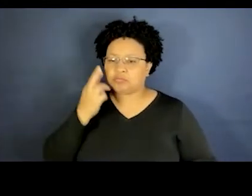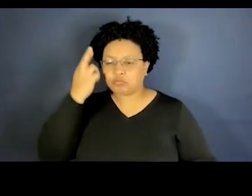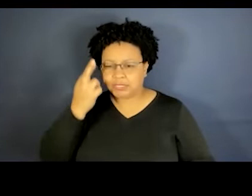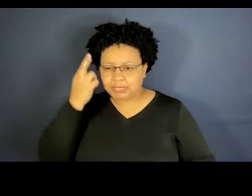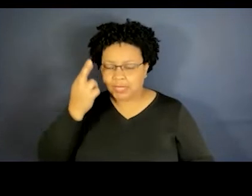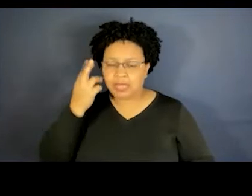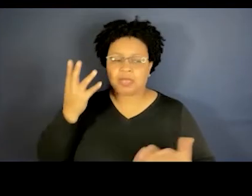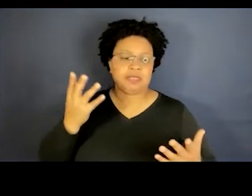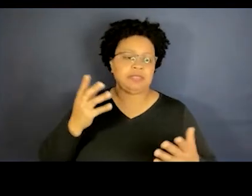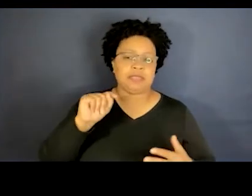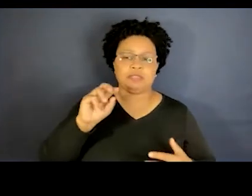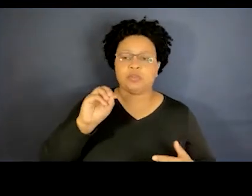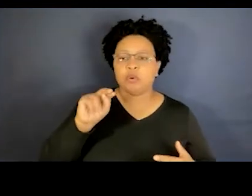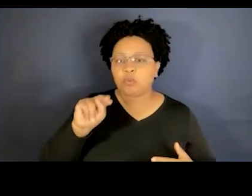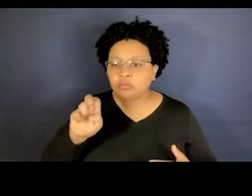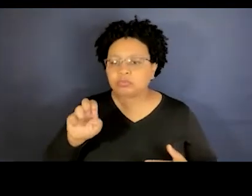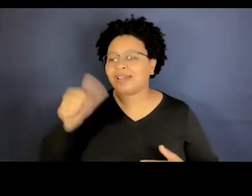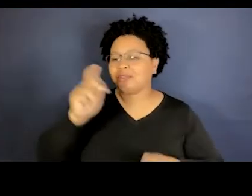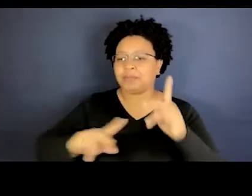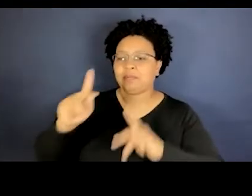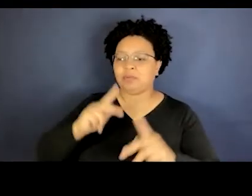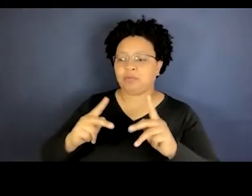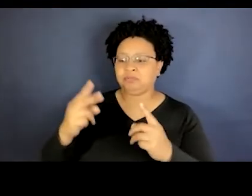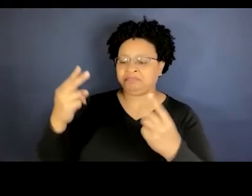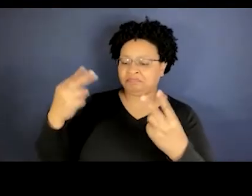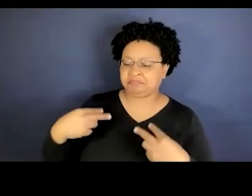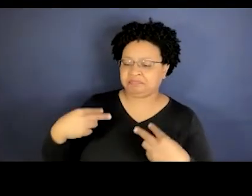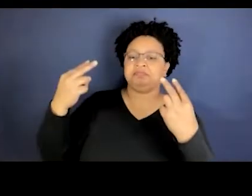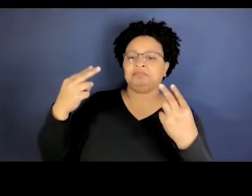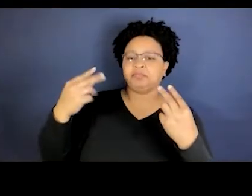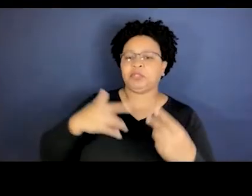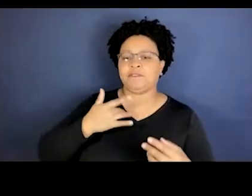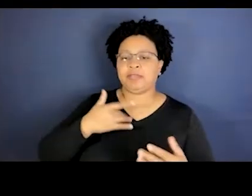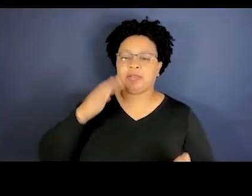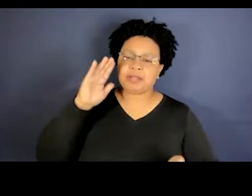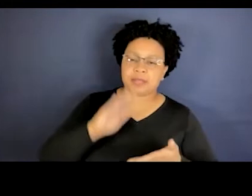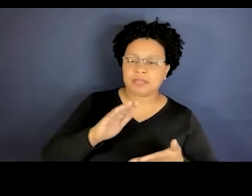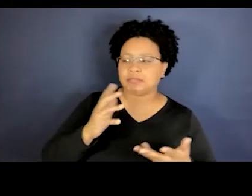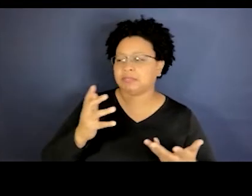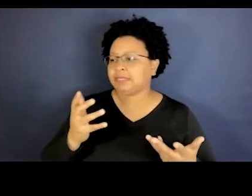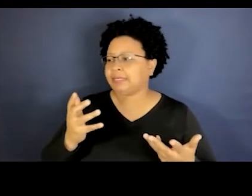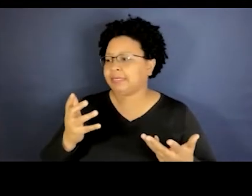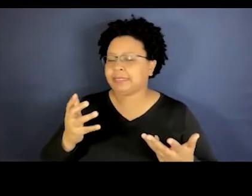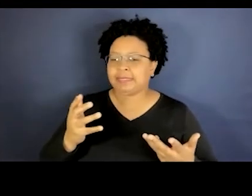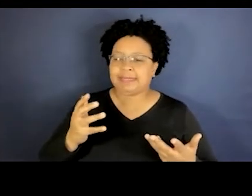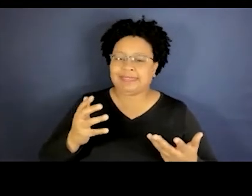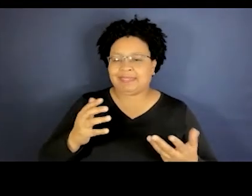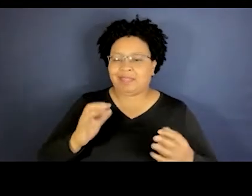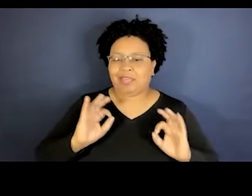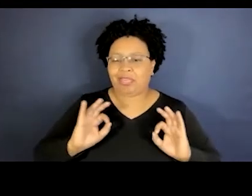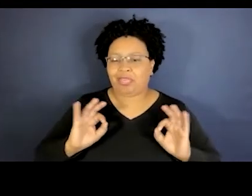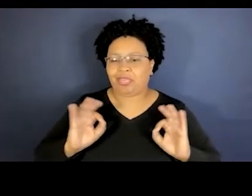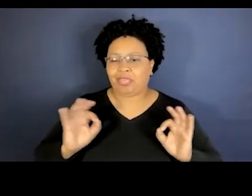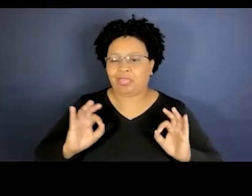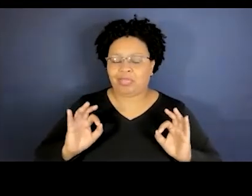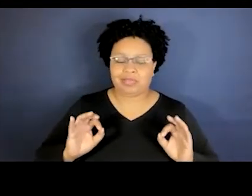comes across and the prejudgment, you could feel less of that path, less of being that link in that puzzle piece. And